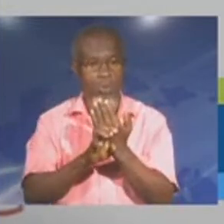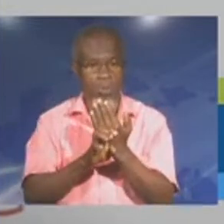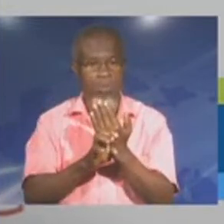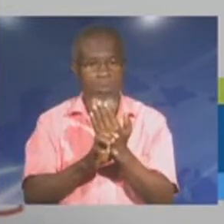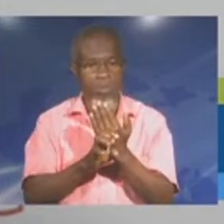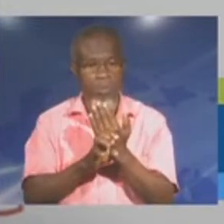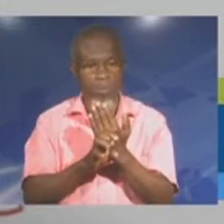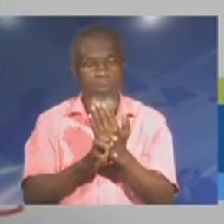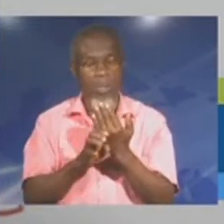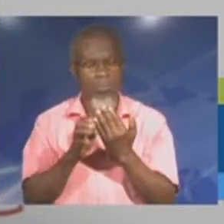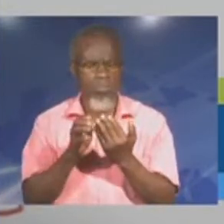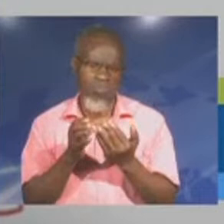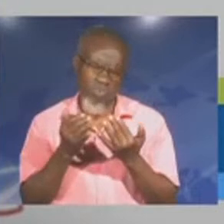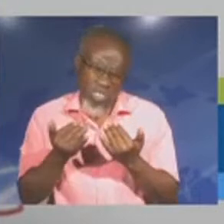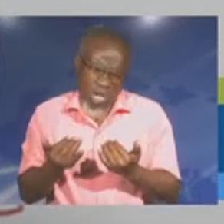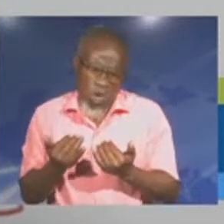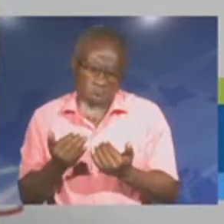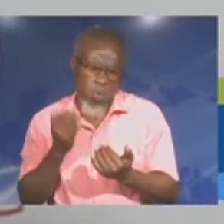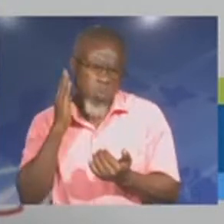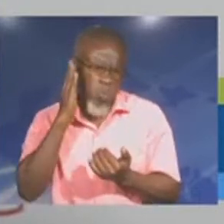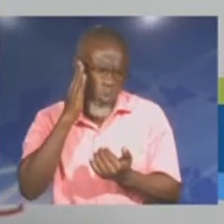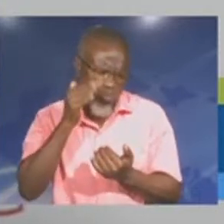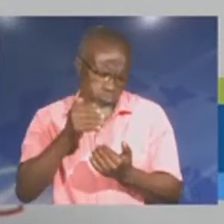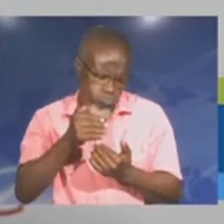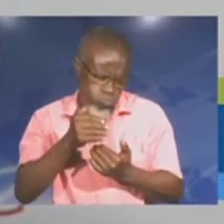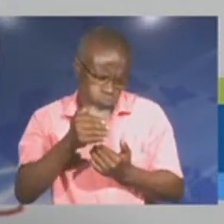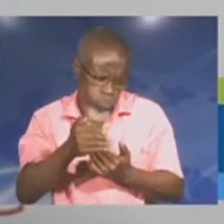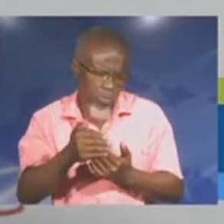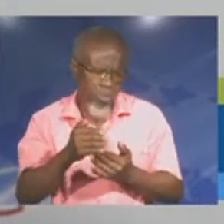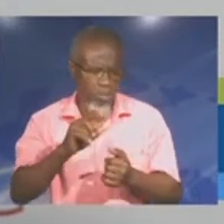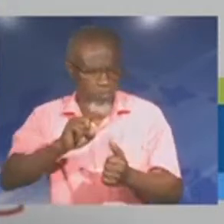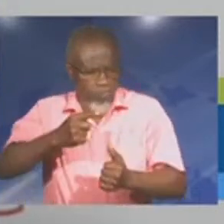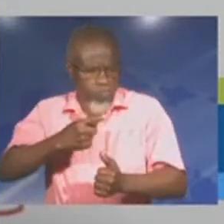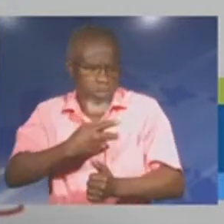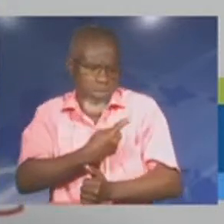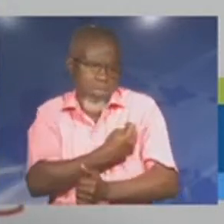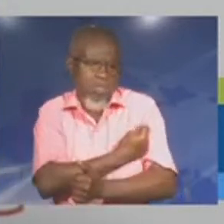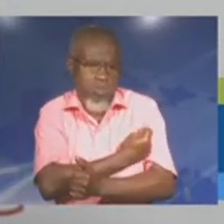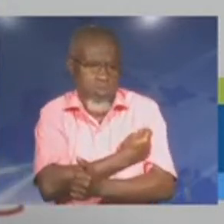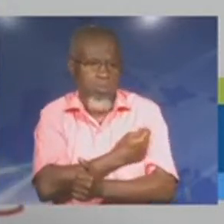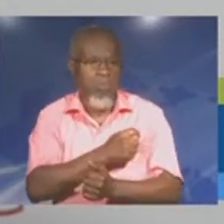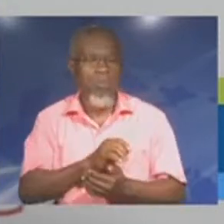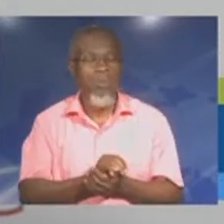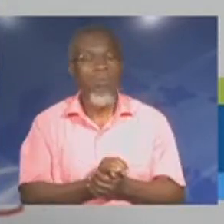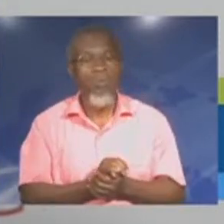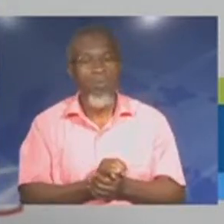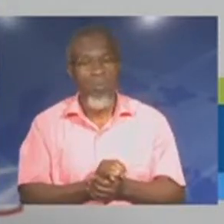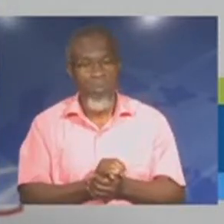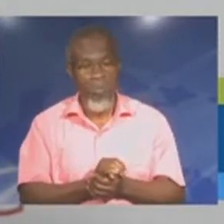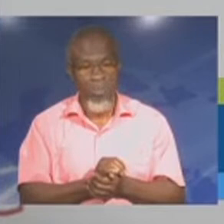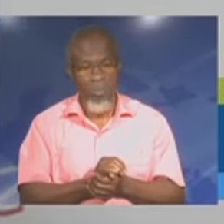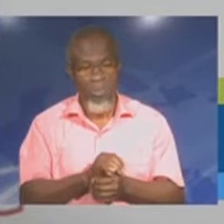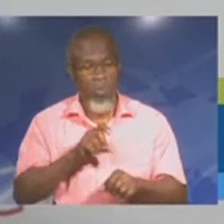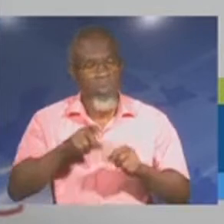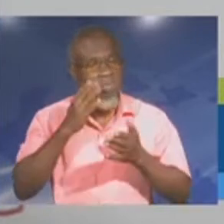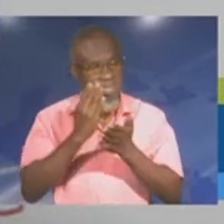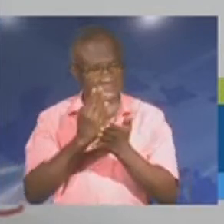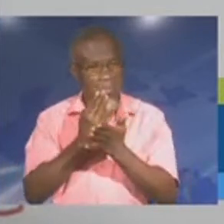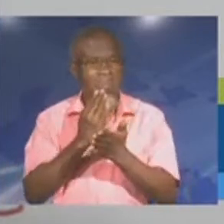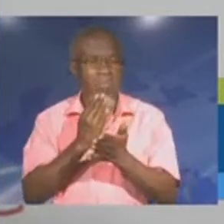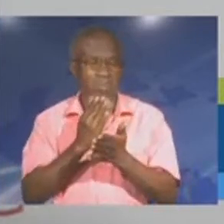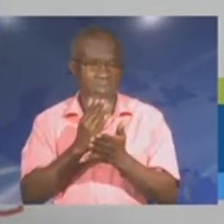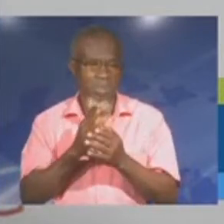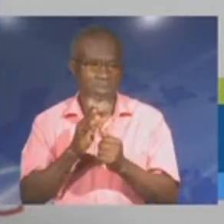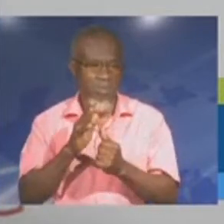doses. We have to stop at the 5th of June to allow 21 days so persons can get